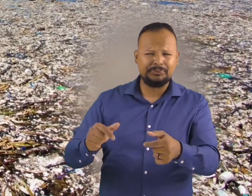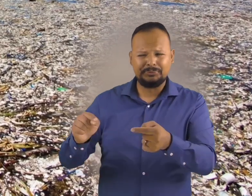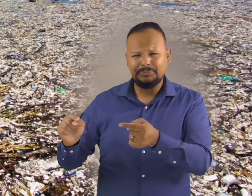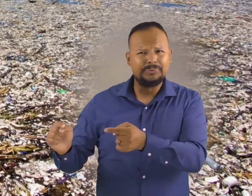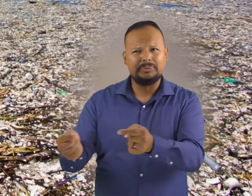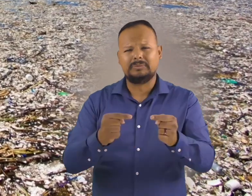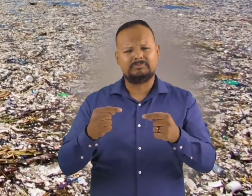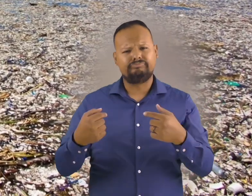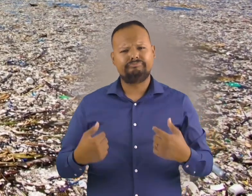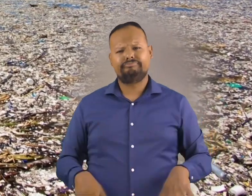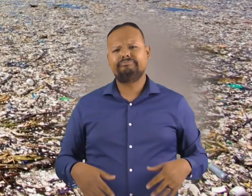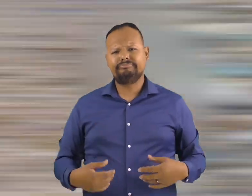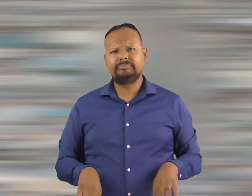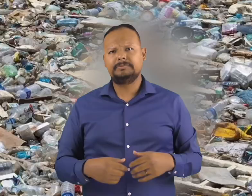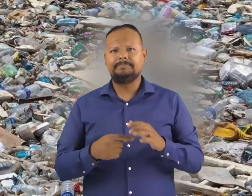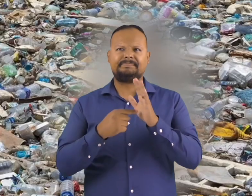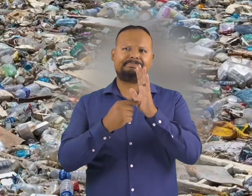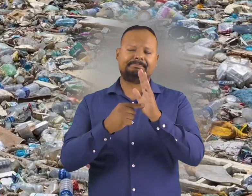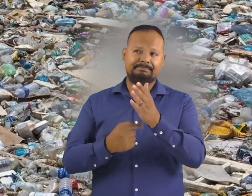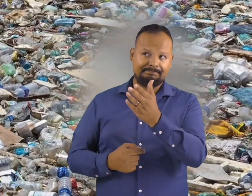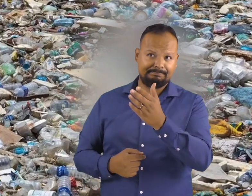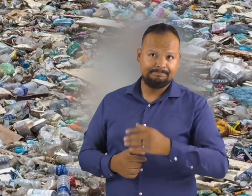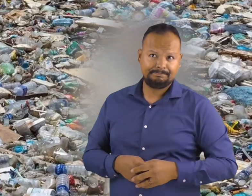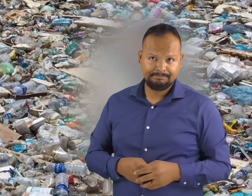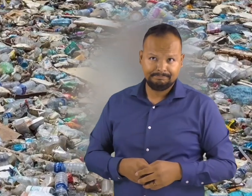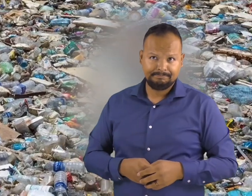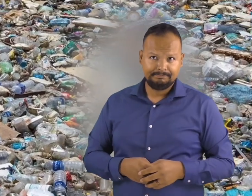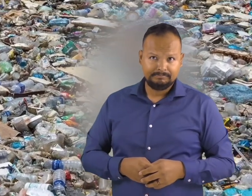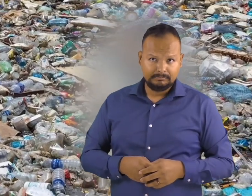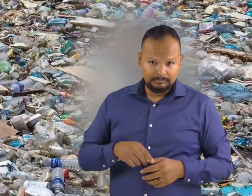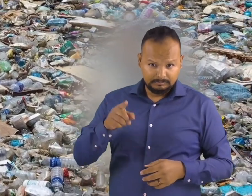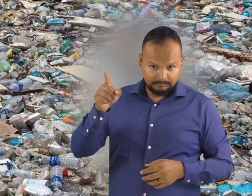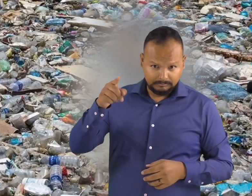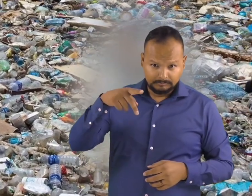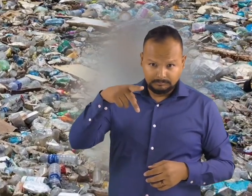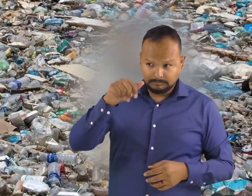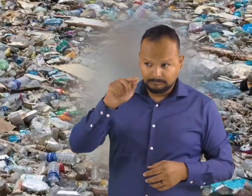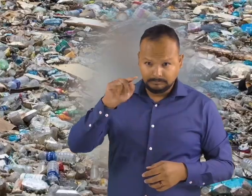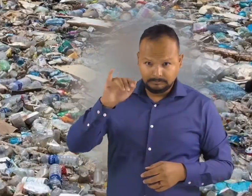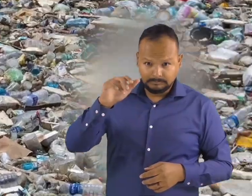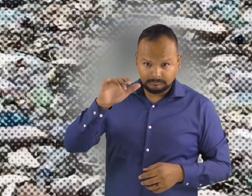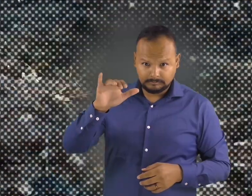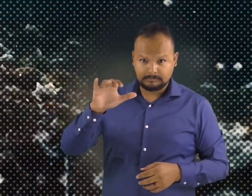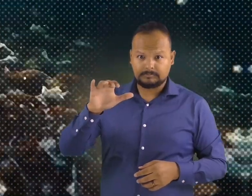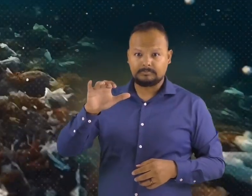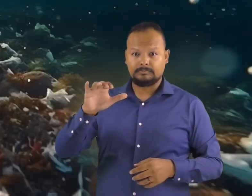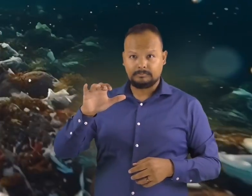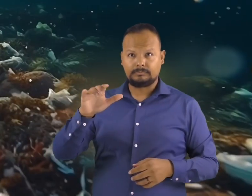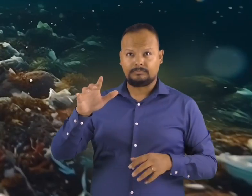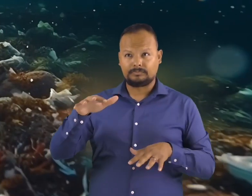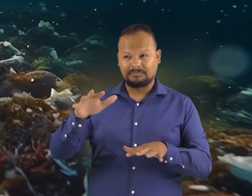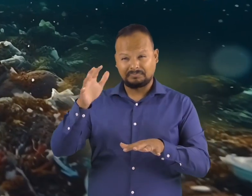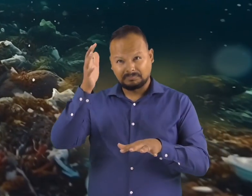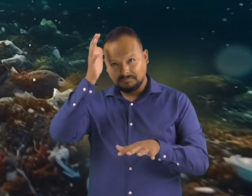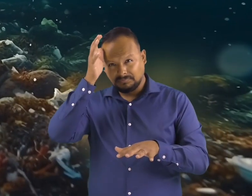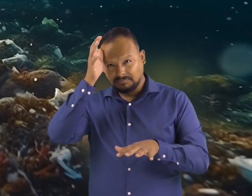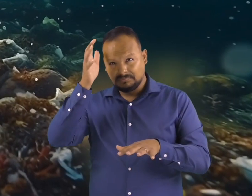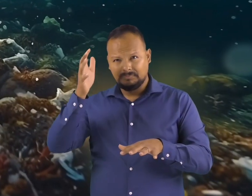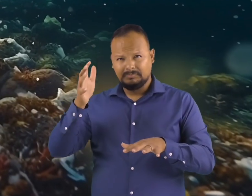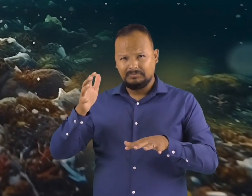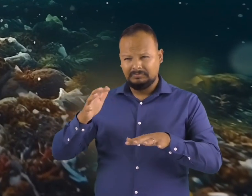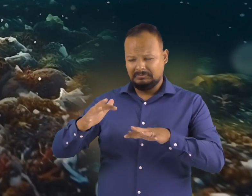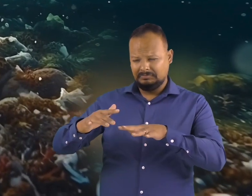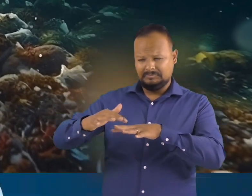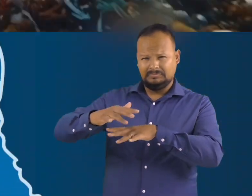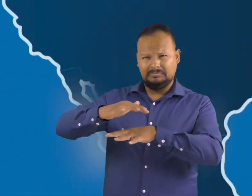interesting fact. The Great Pacific Garbage Patch is a collection of marine debris in the North Pacific